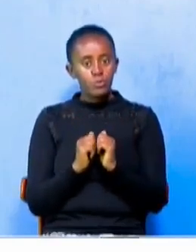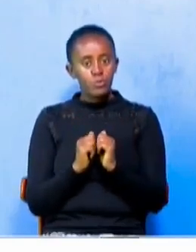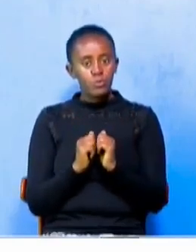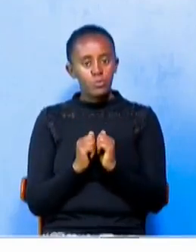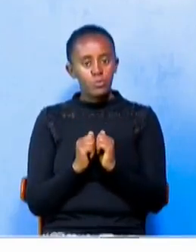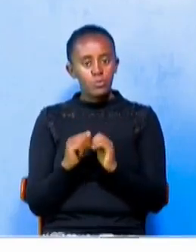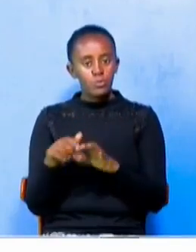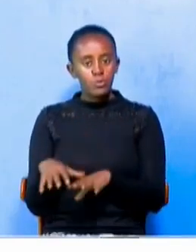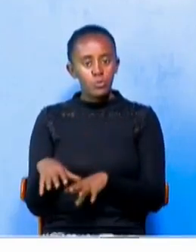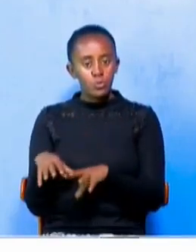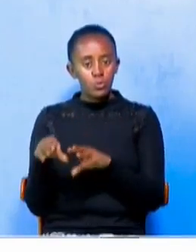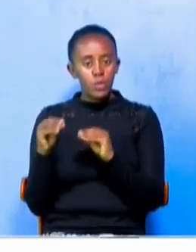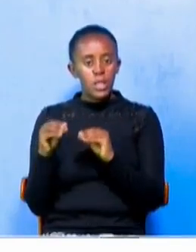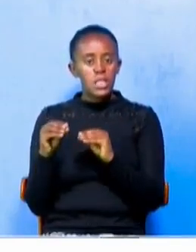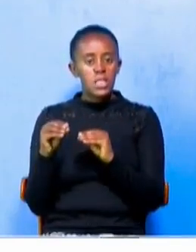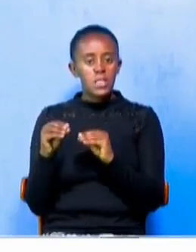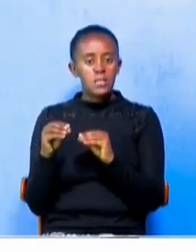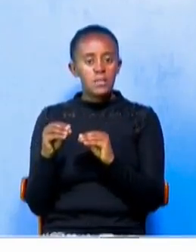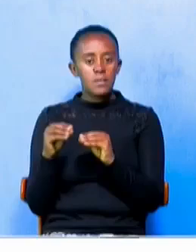students